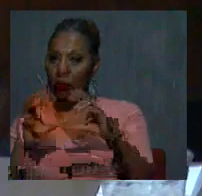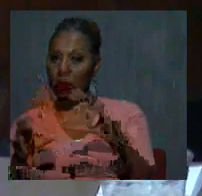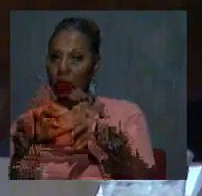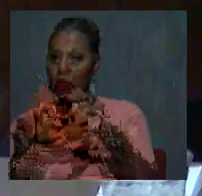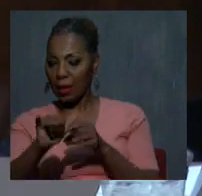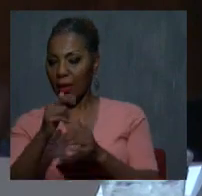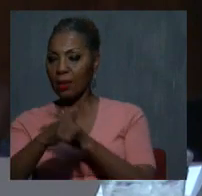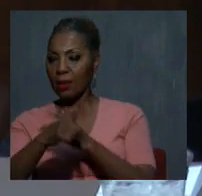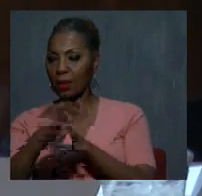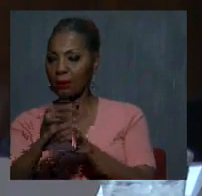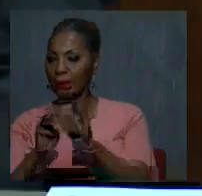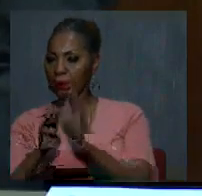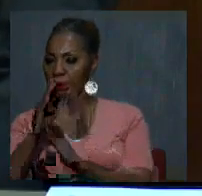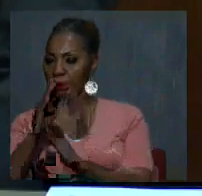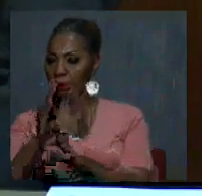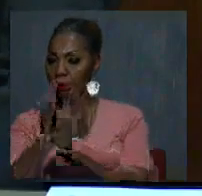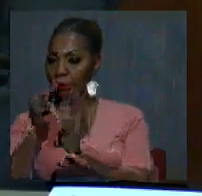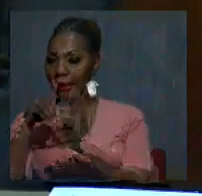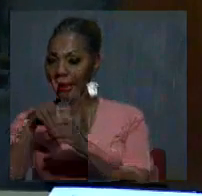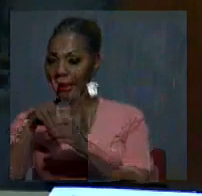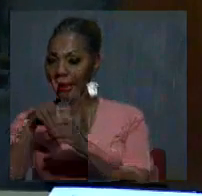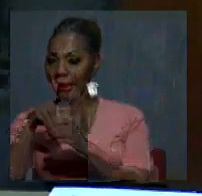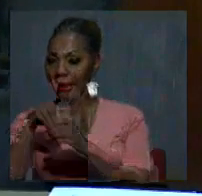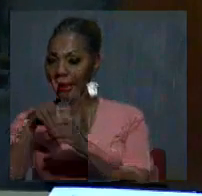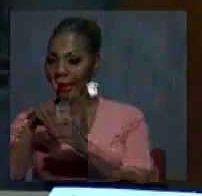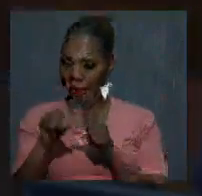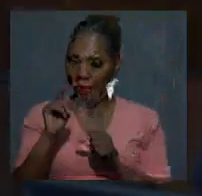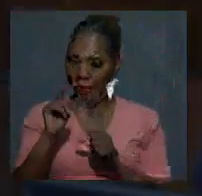And let me just say that